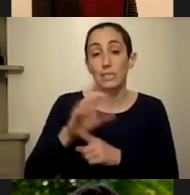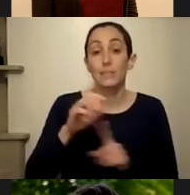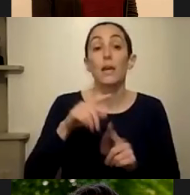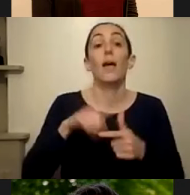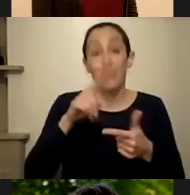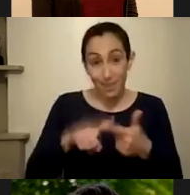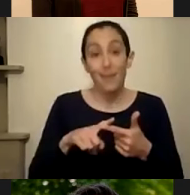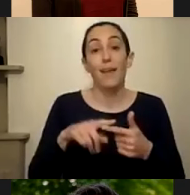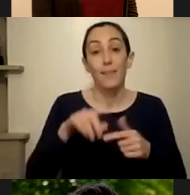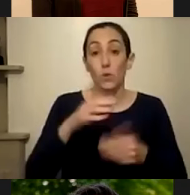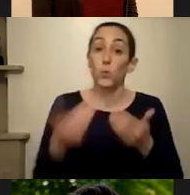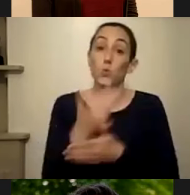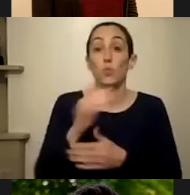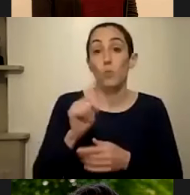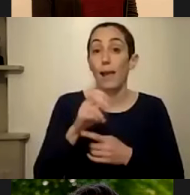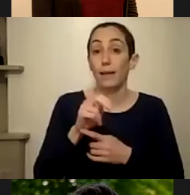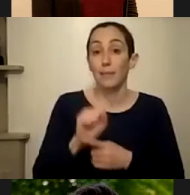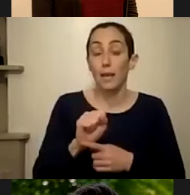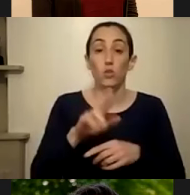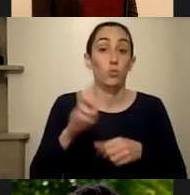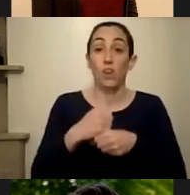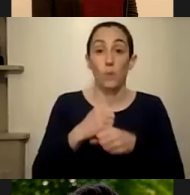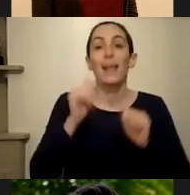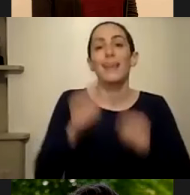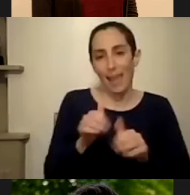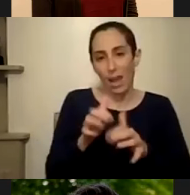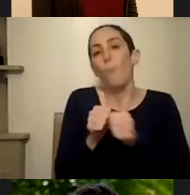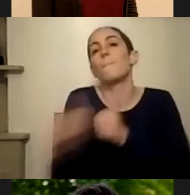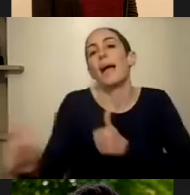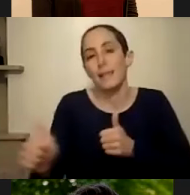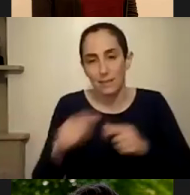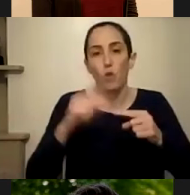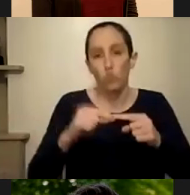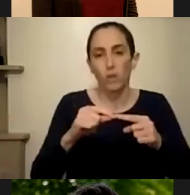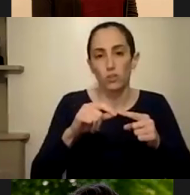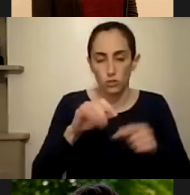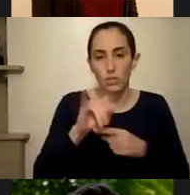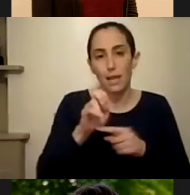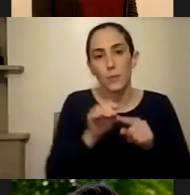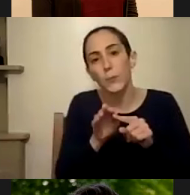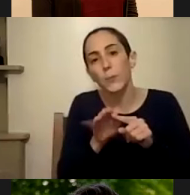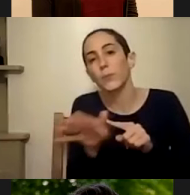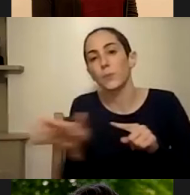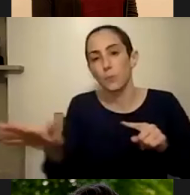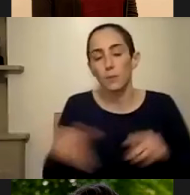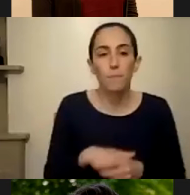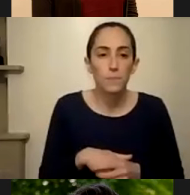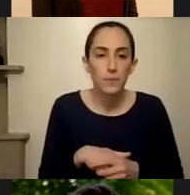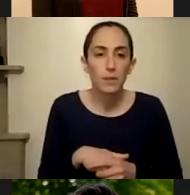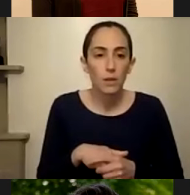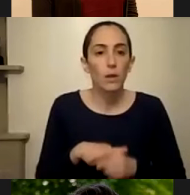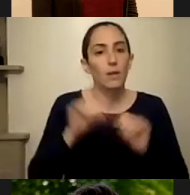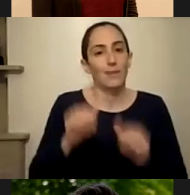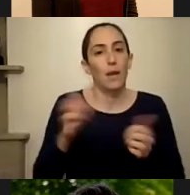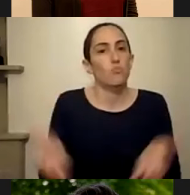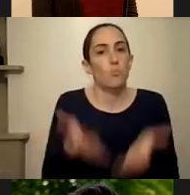the crash site. So the AKT, so previously we see the enhanced AKT activity can promote the axon regeneration